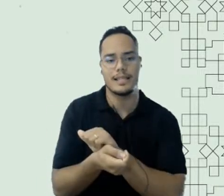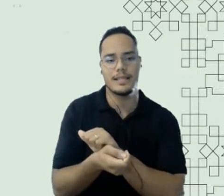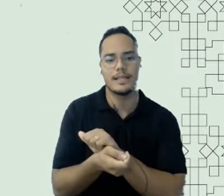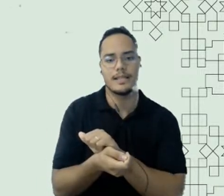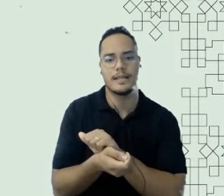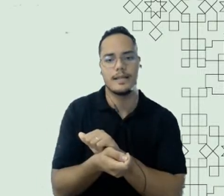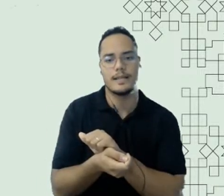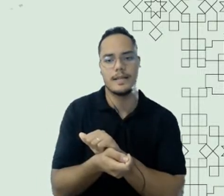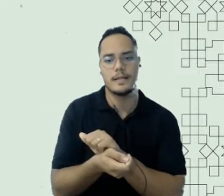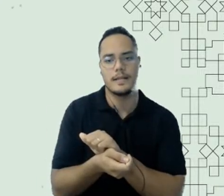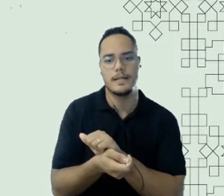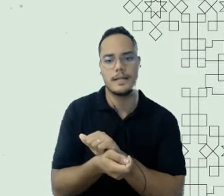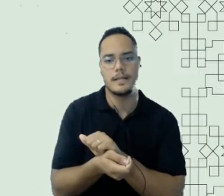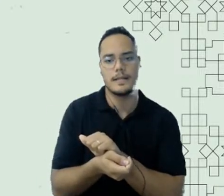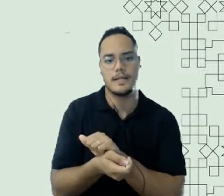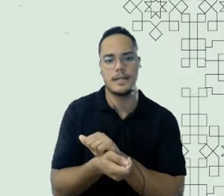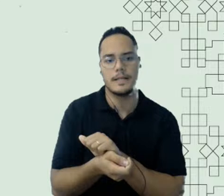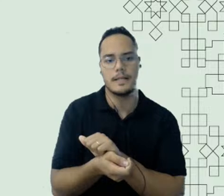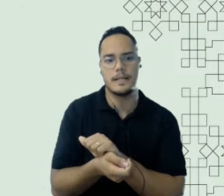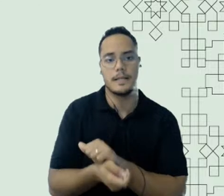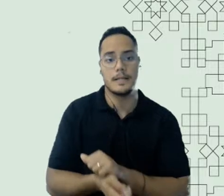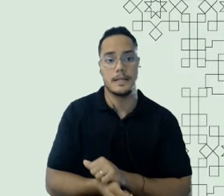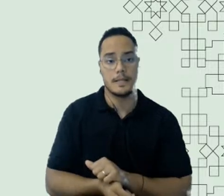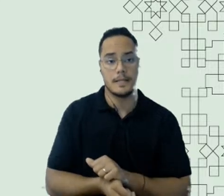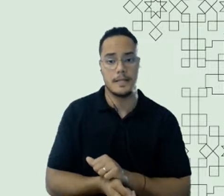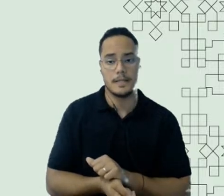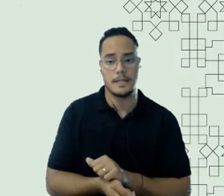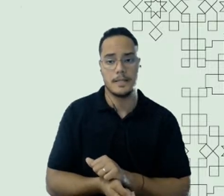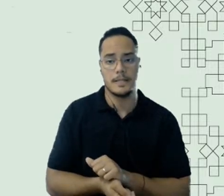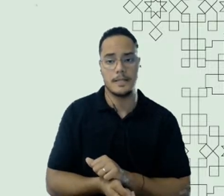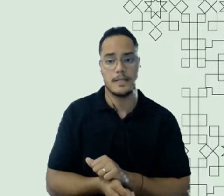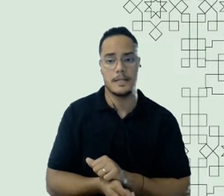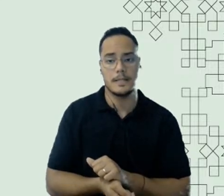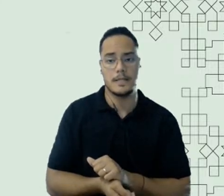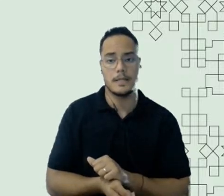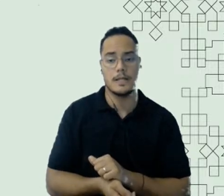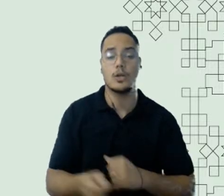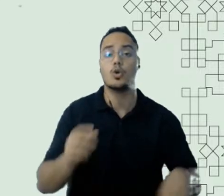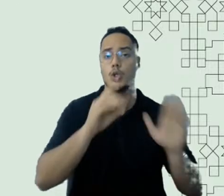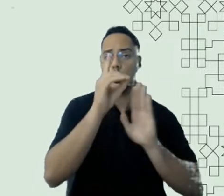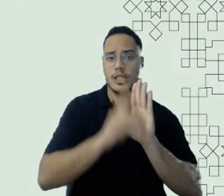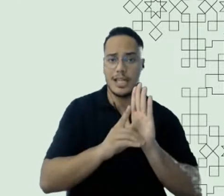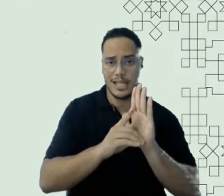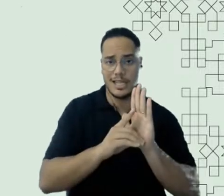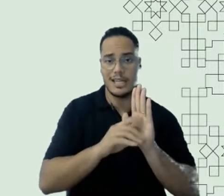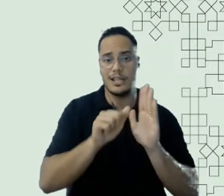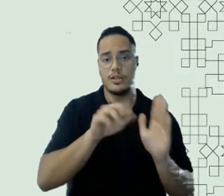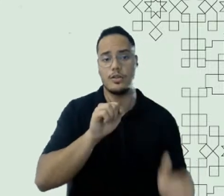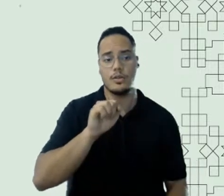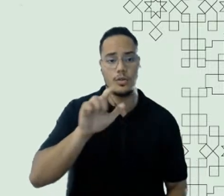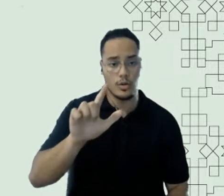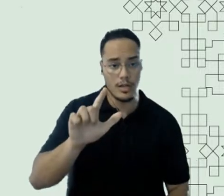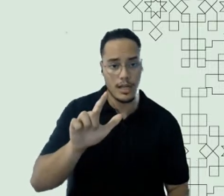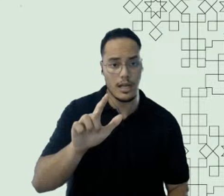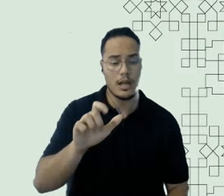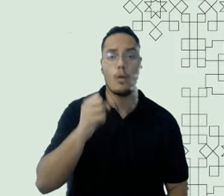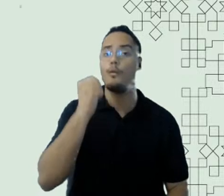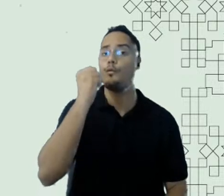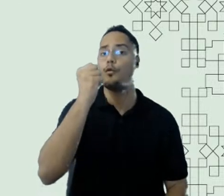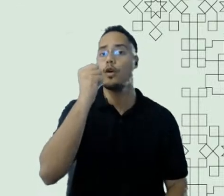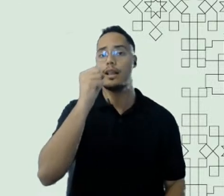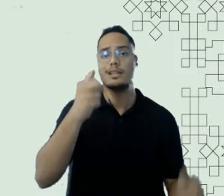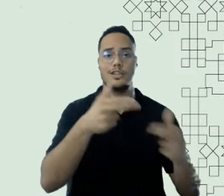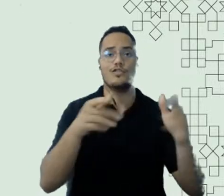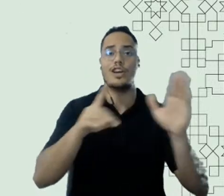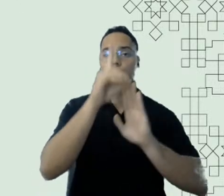the existing copyright by strengthening exclusive right, by meeting some limited exception, and